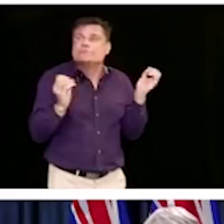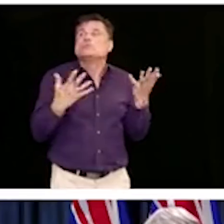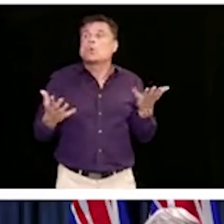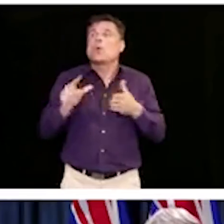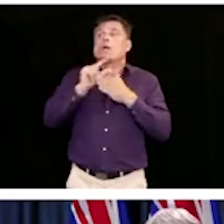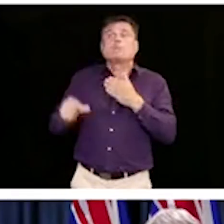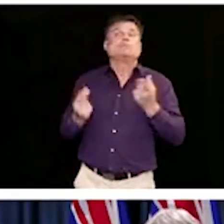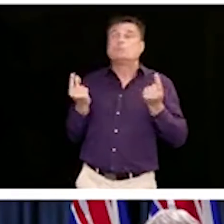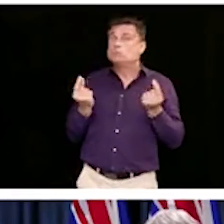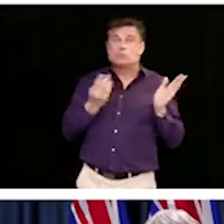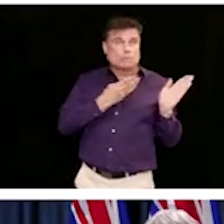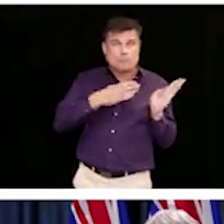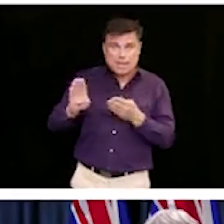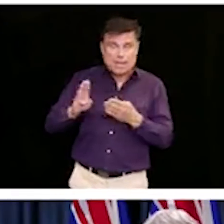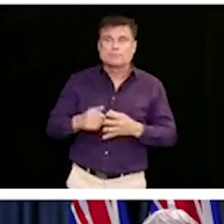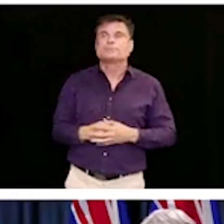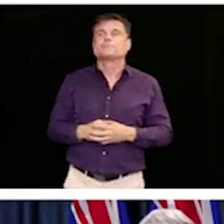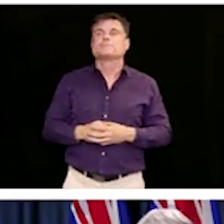slide. It's the next slide.